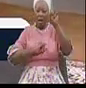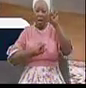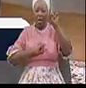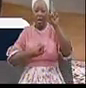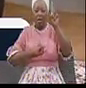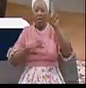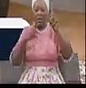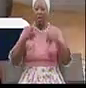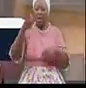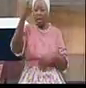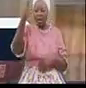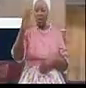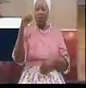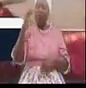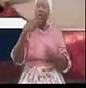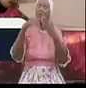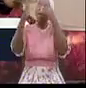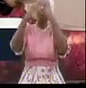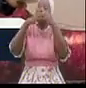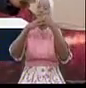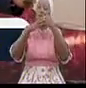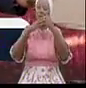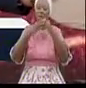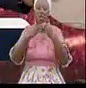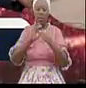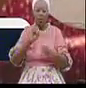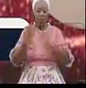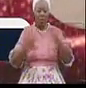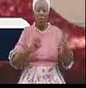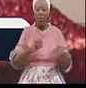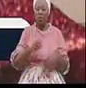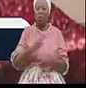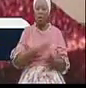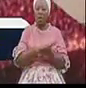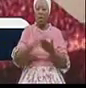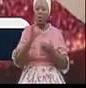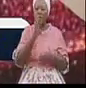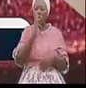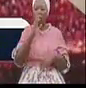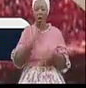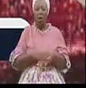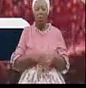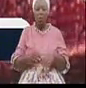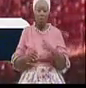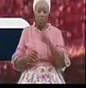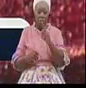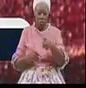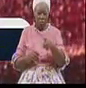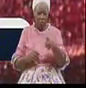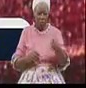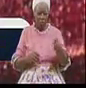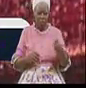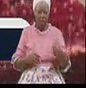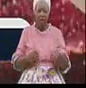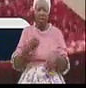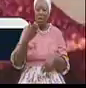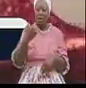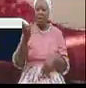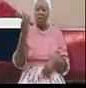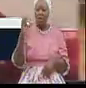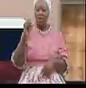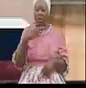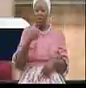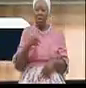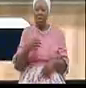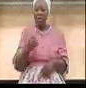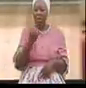the God of heaven, sprinkle clean water upon you. There was a